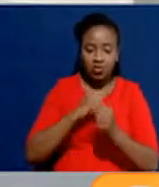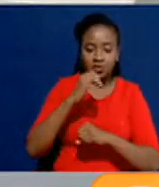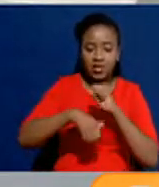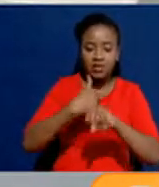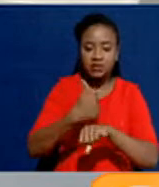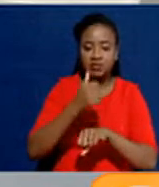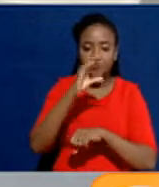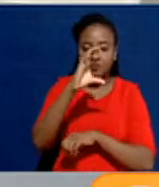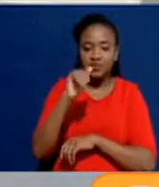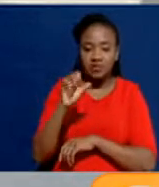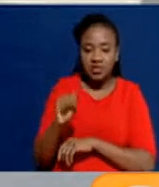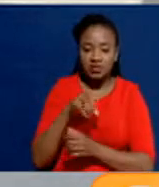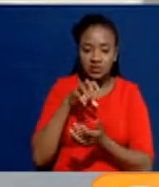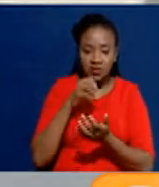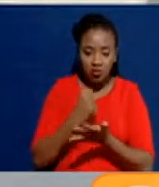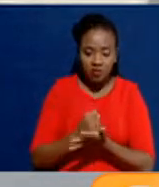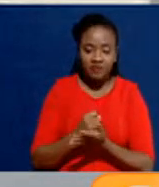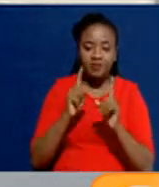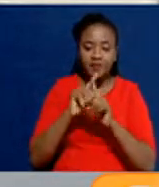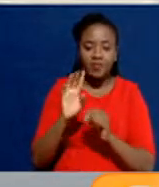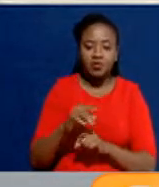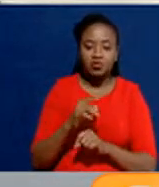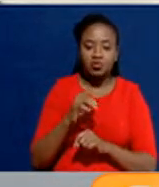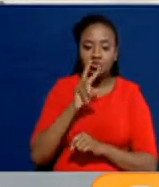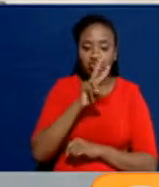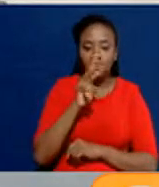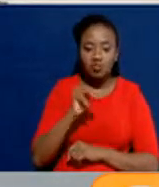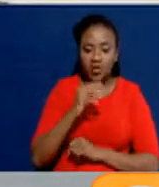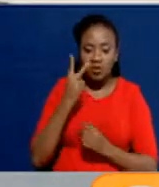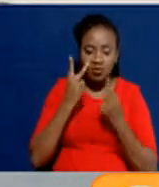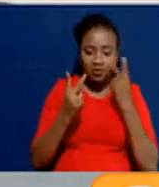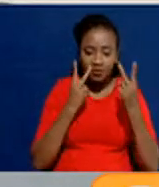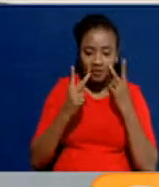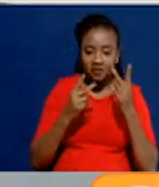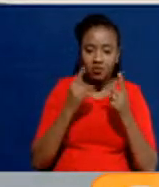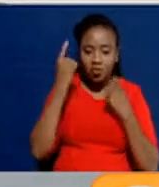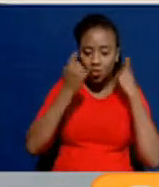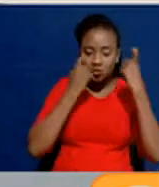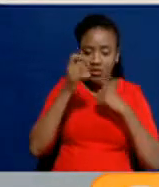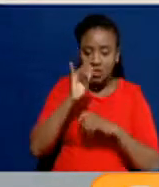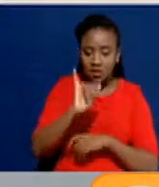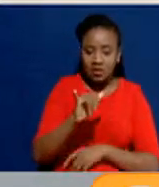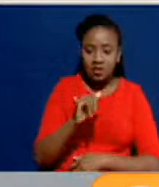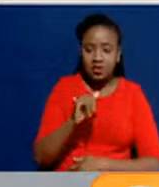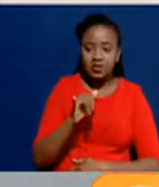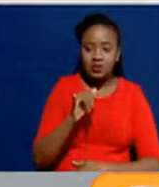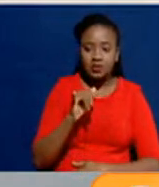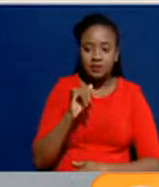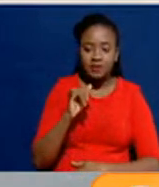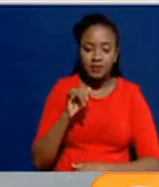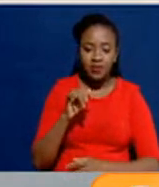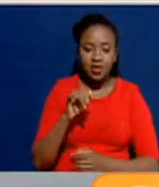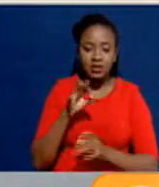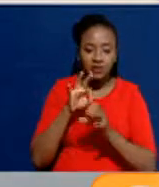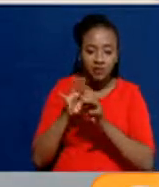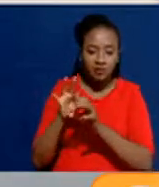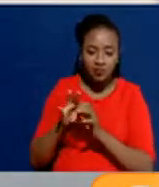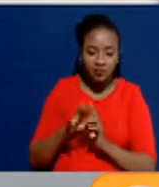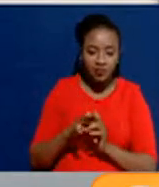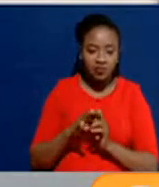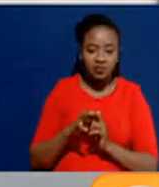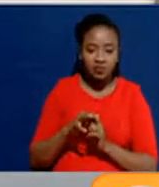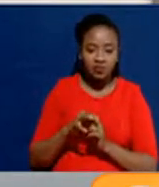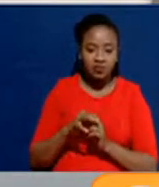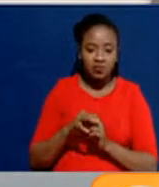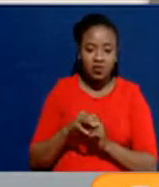and more than 200 views were against it because they considered it a duplication of roles played by the PSs and would lead to